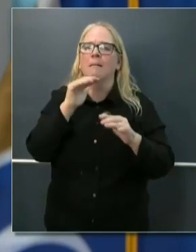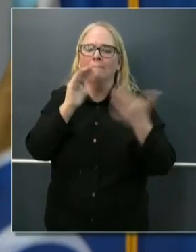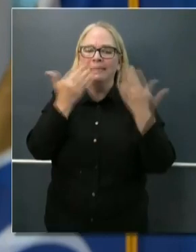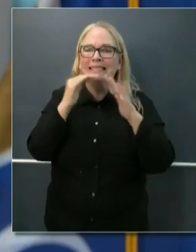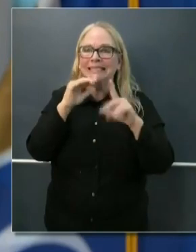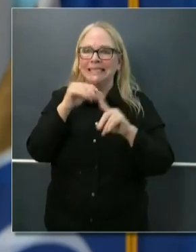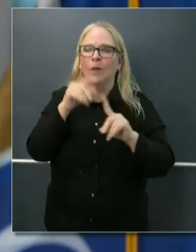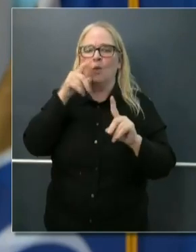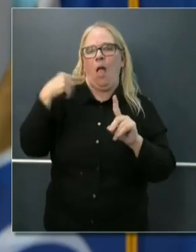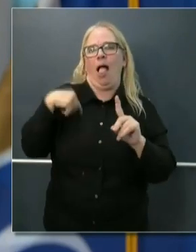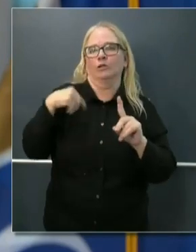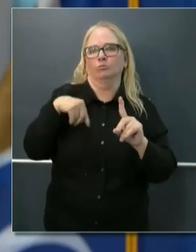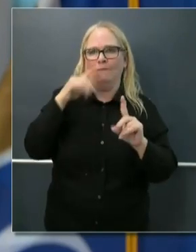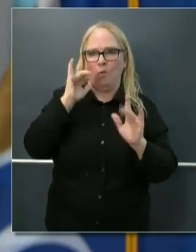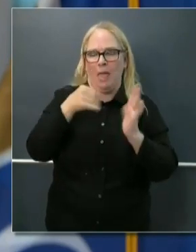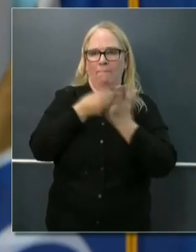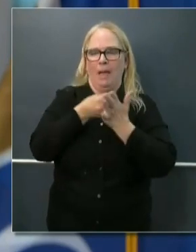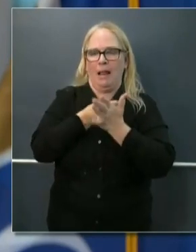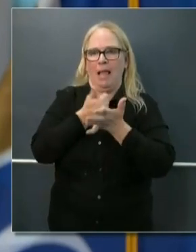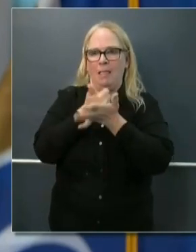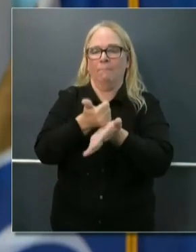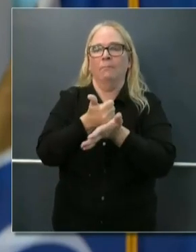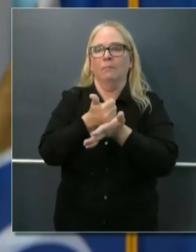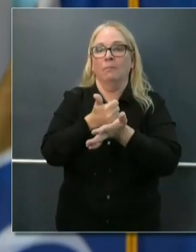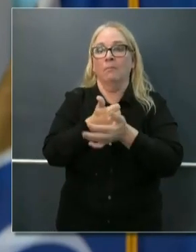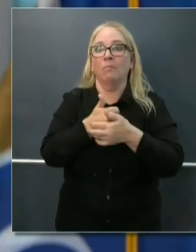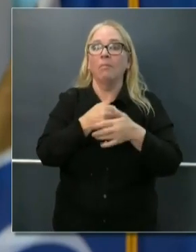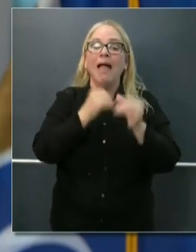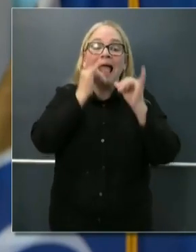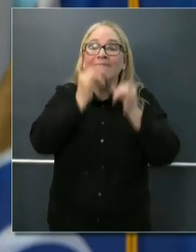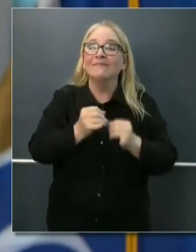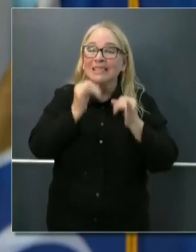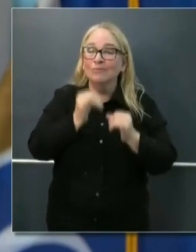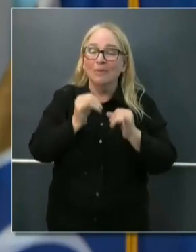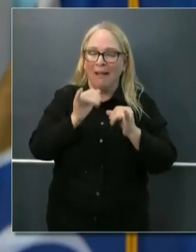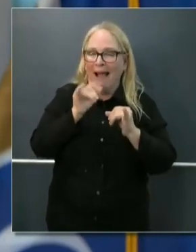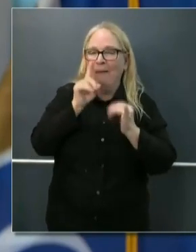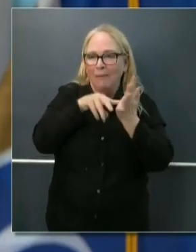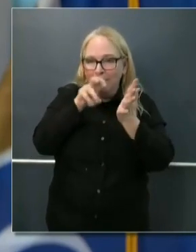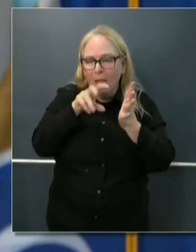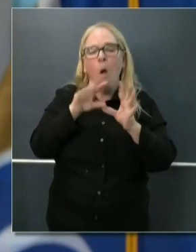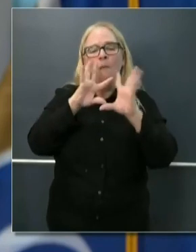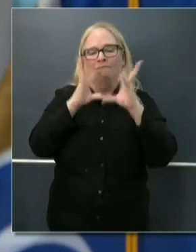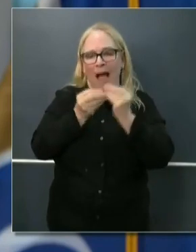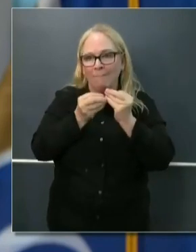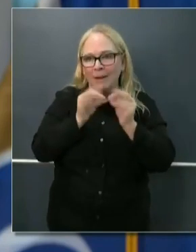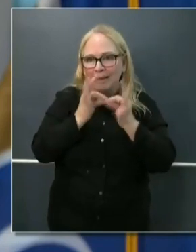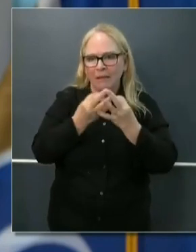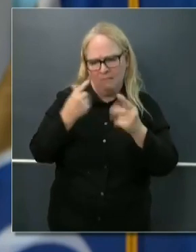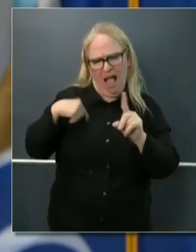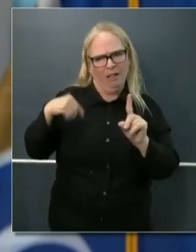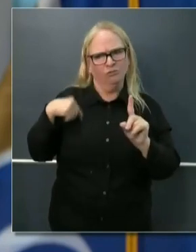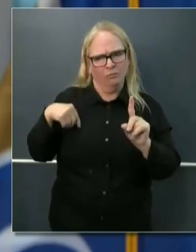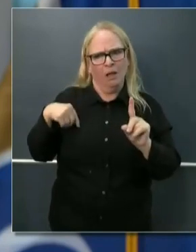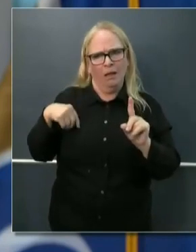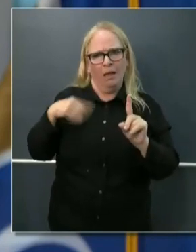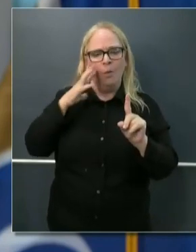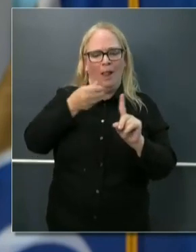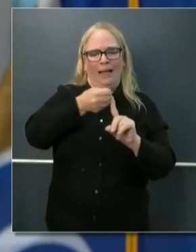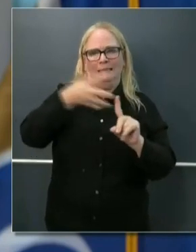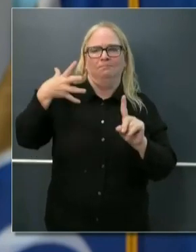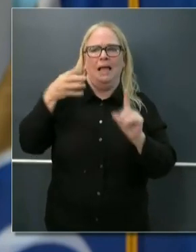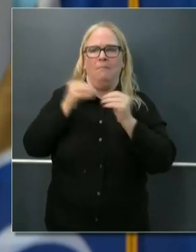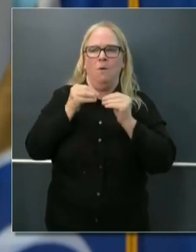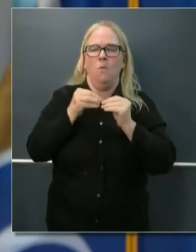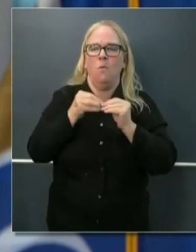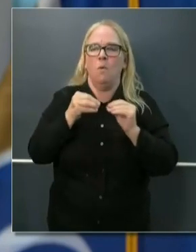eligible. Again, individuals and families are eligible, and we'll do our best to broaden this program, working with philanthropy,